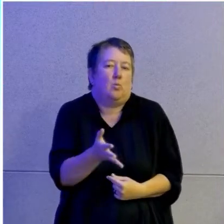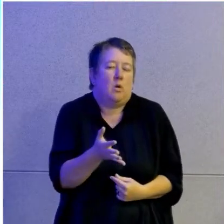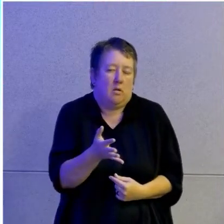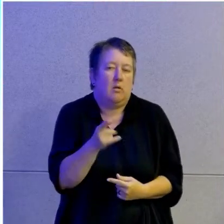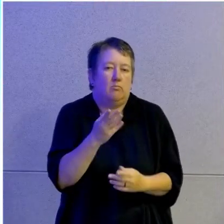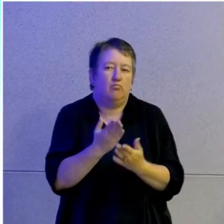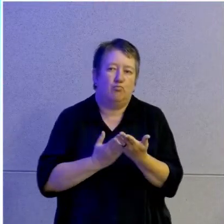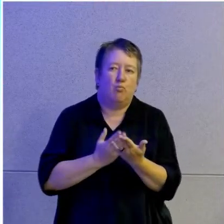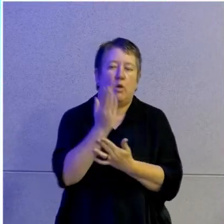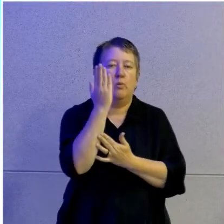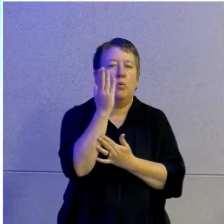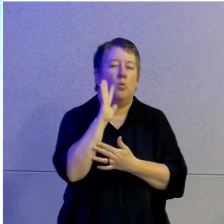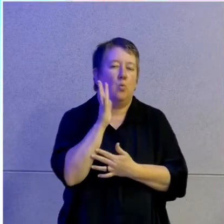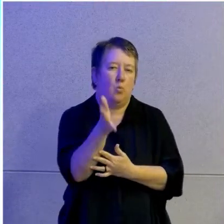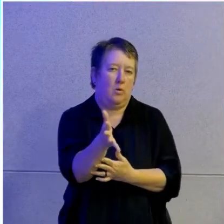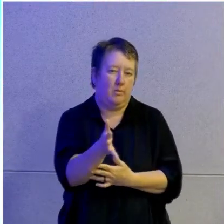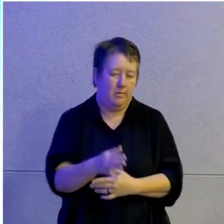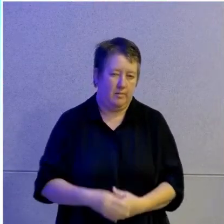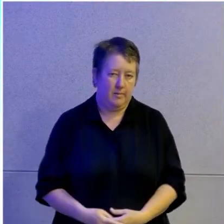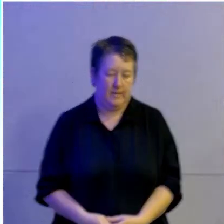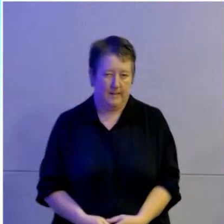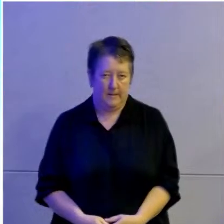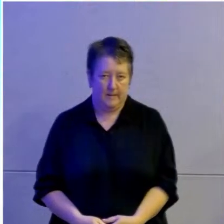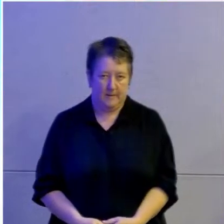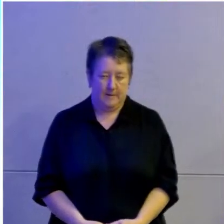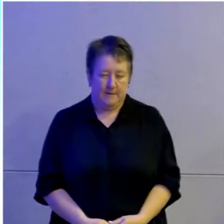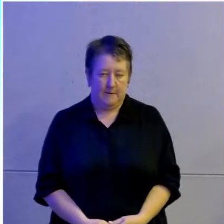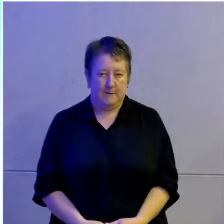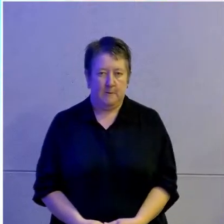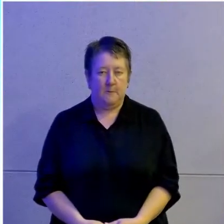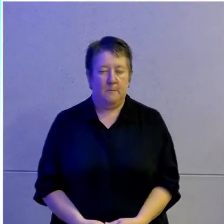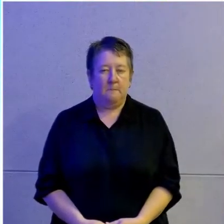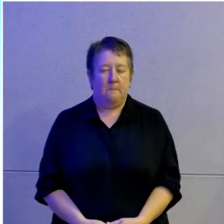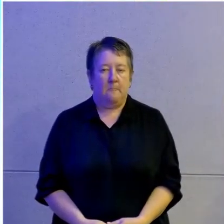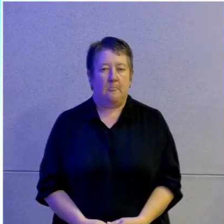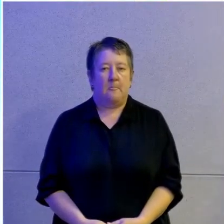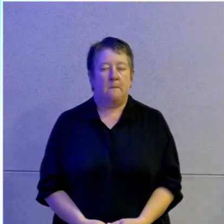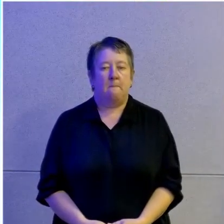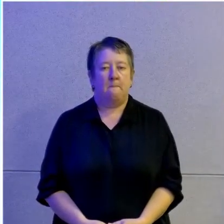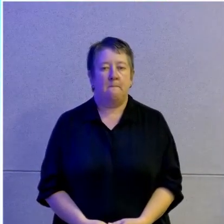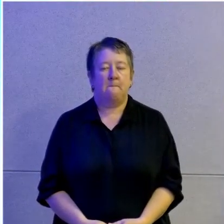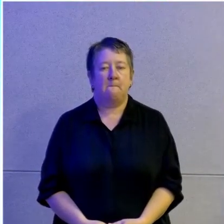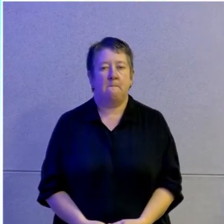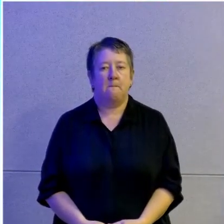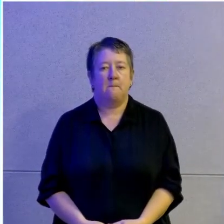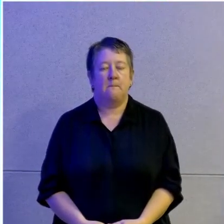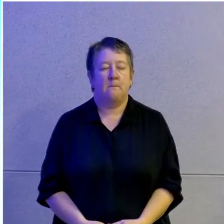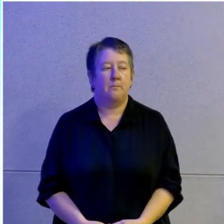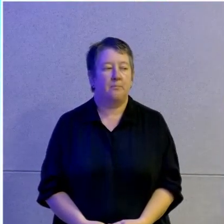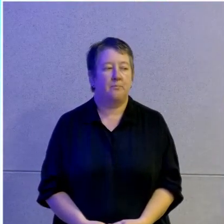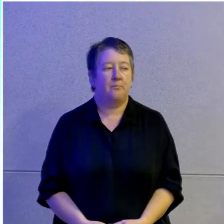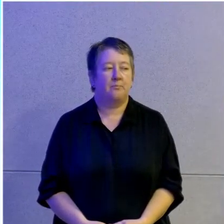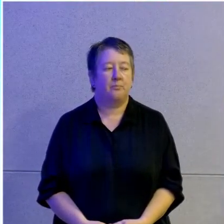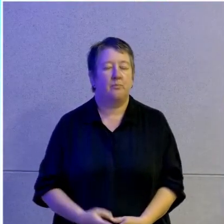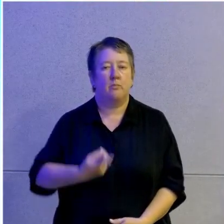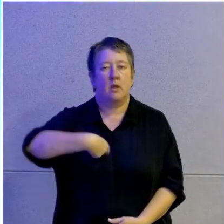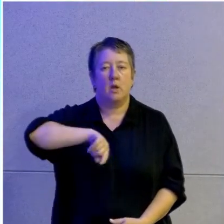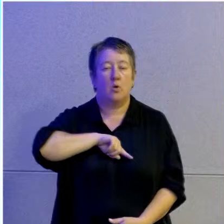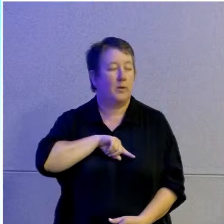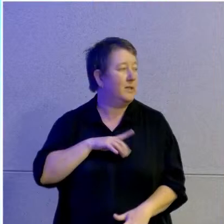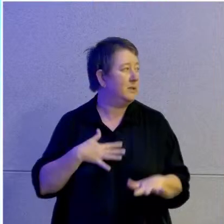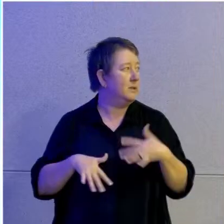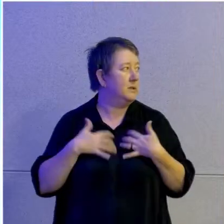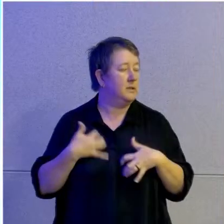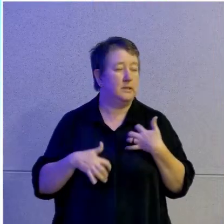a breakthrough when it comes to that. We are excited through this collaboration program that several